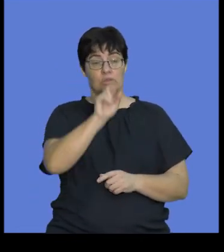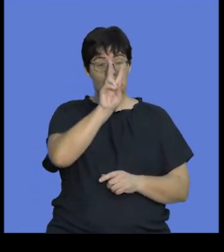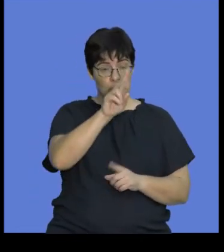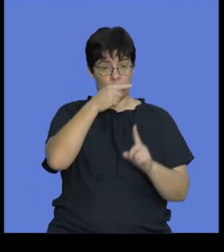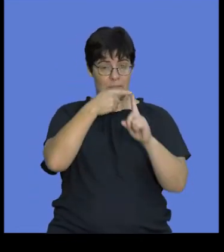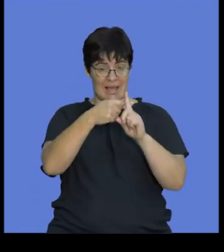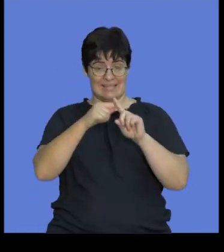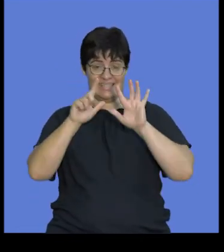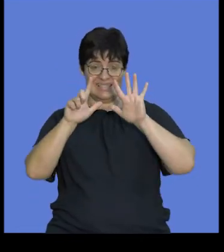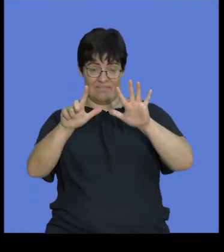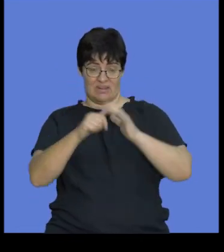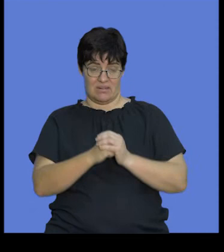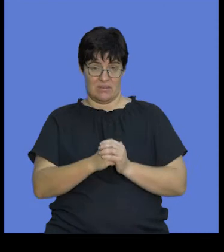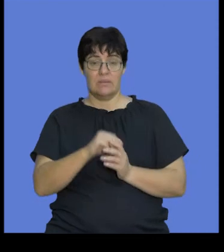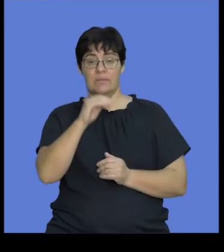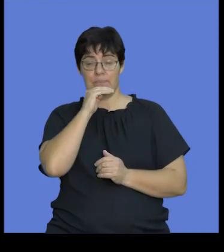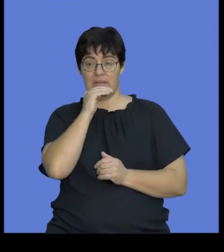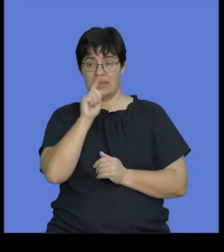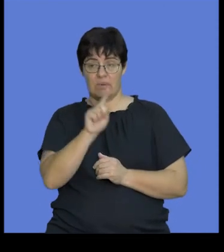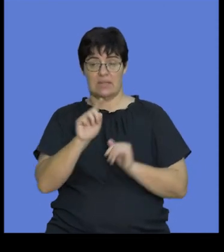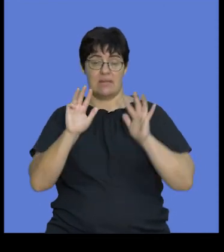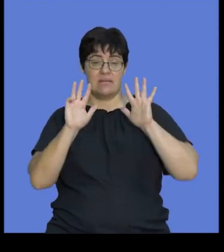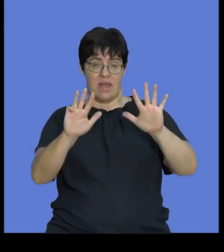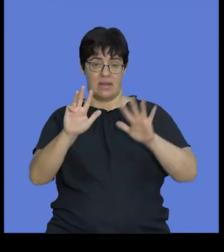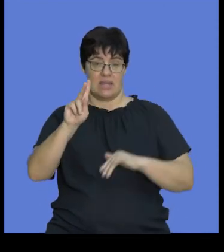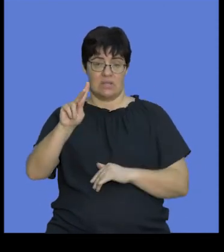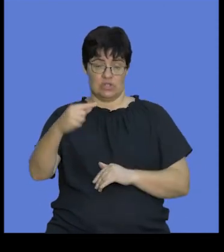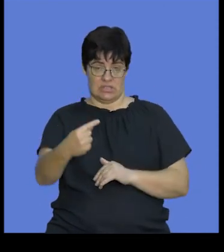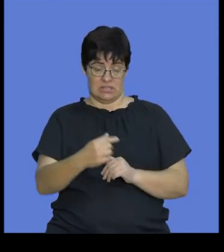2 plus 7.